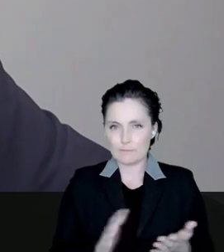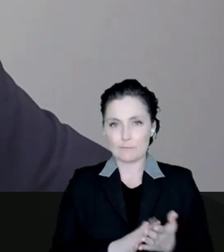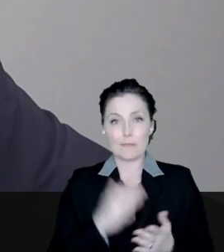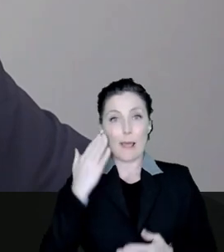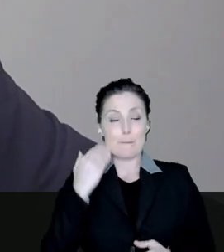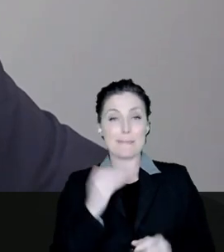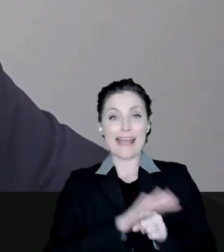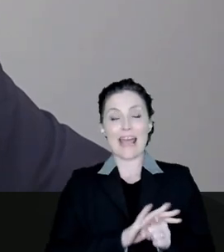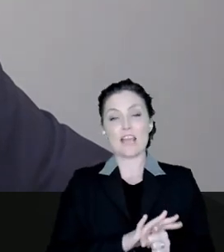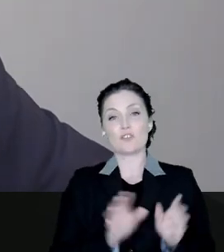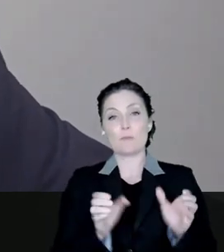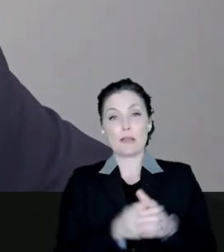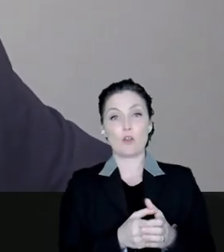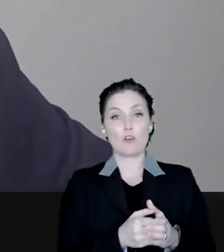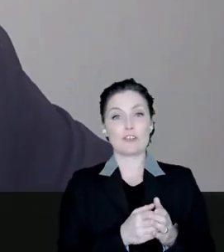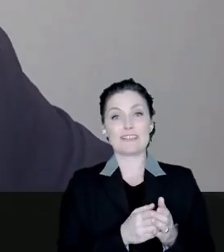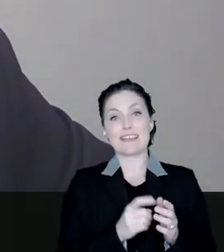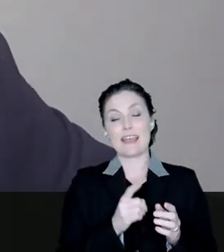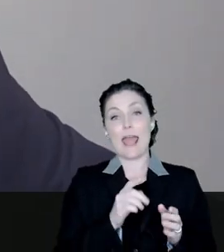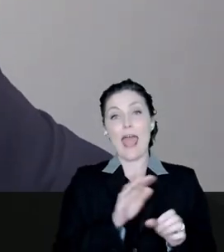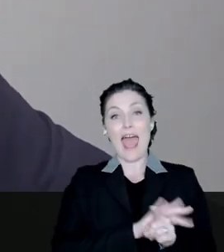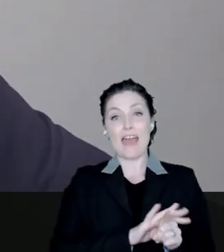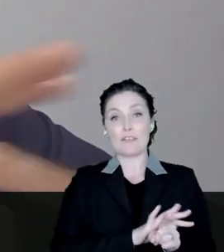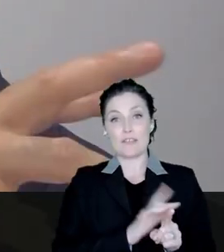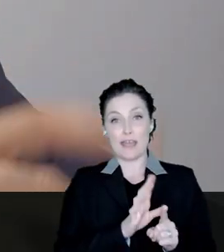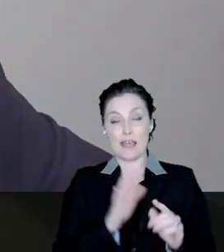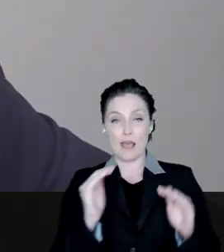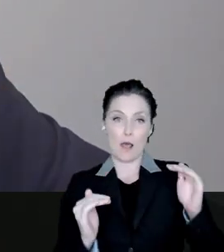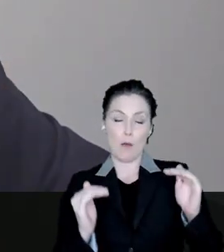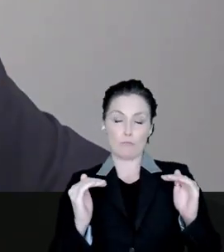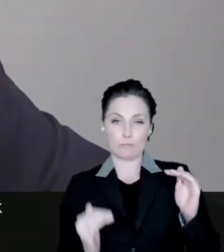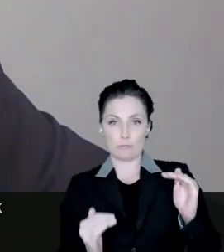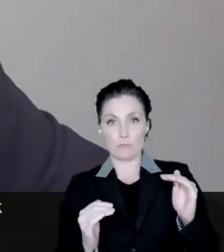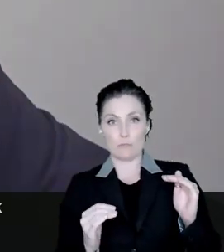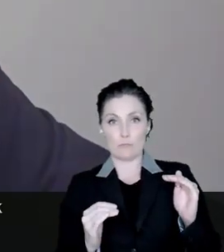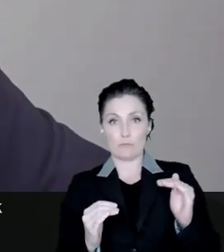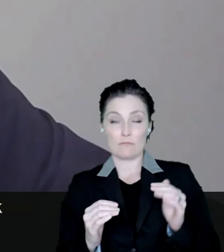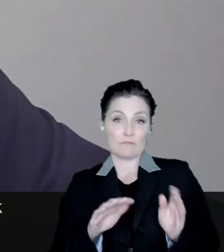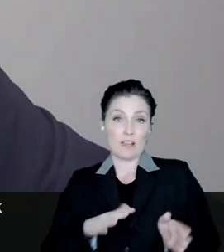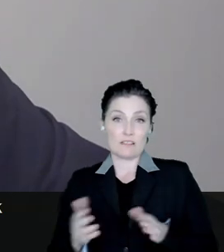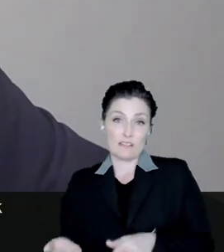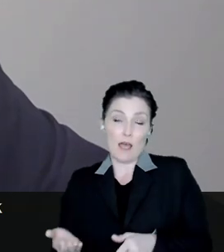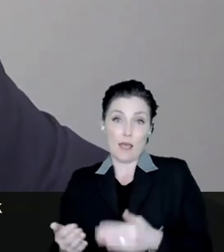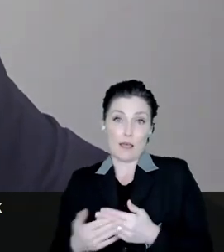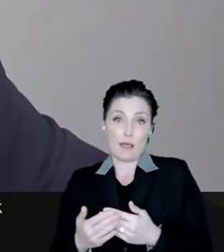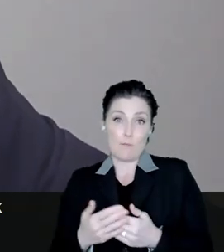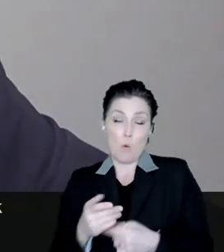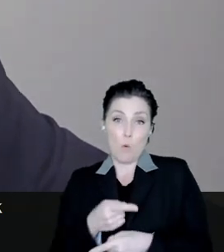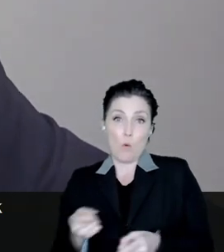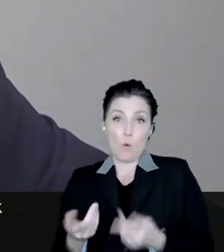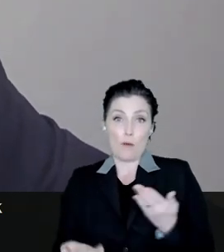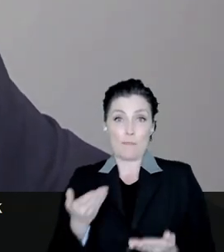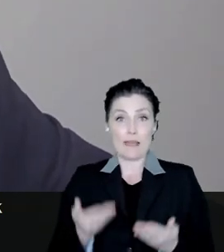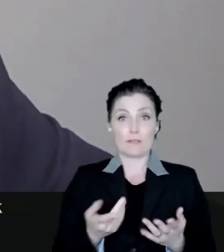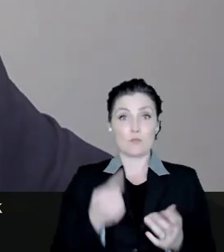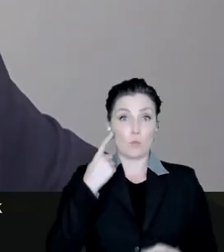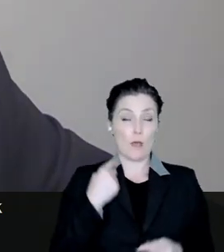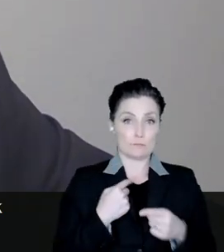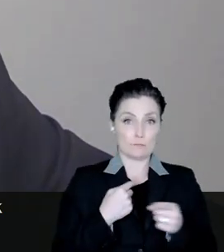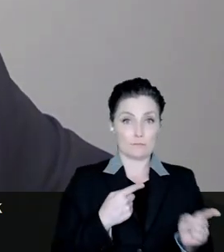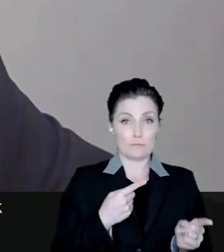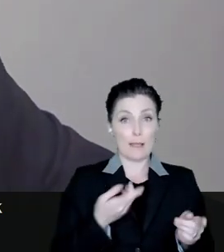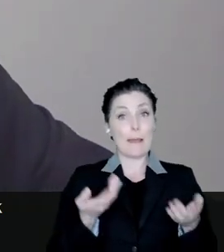ethnic Londoners who have disproportionately suffered in terms of loss of life and also businesses closed down as a consequence of